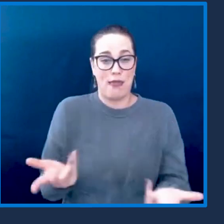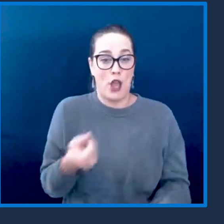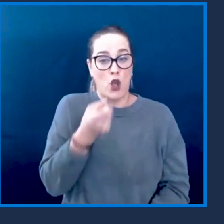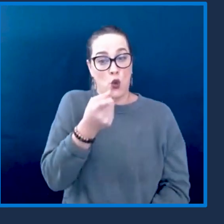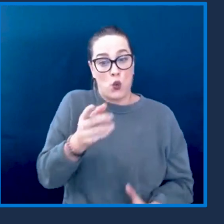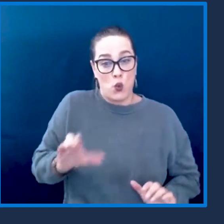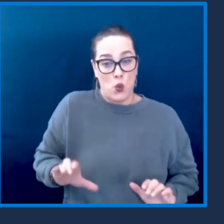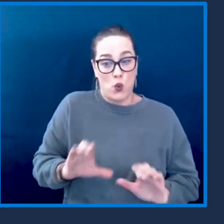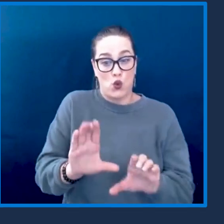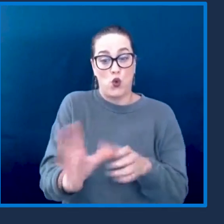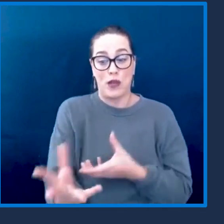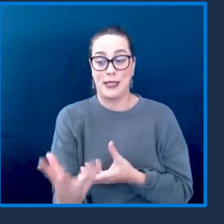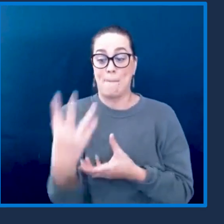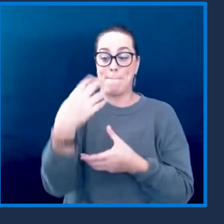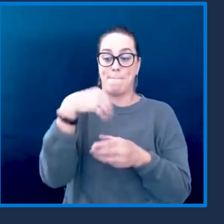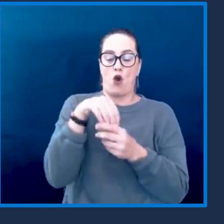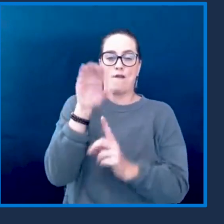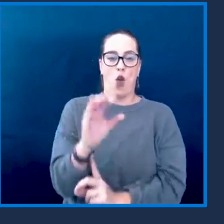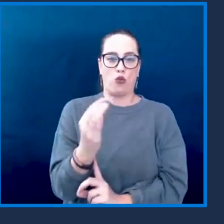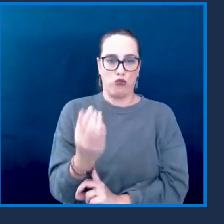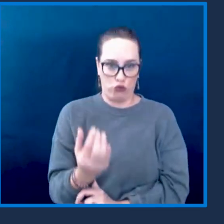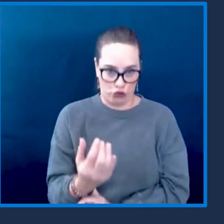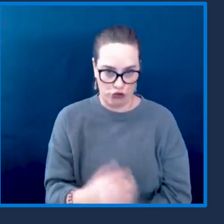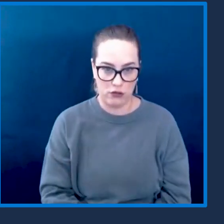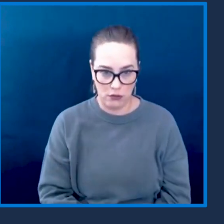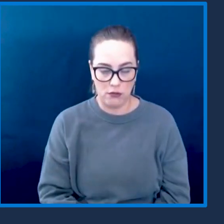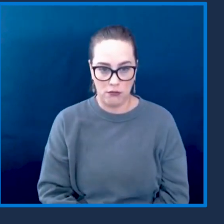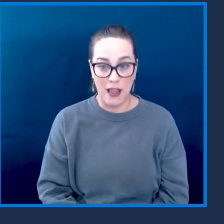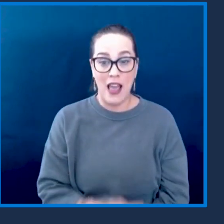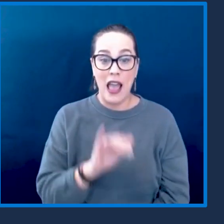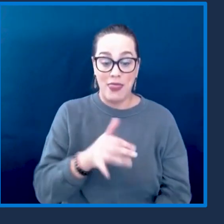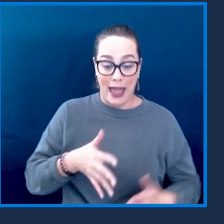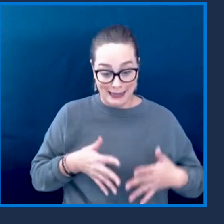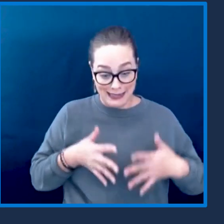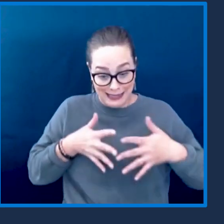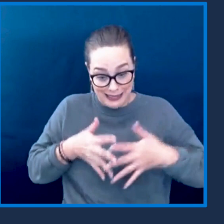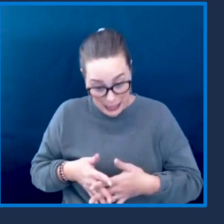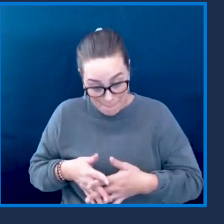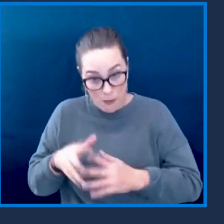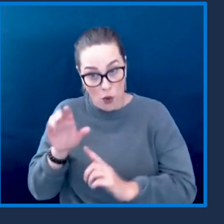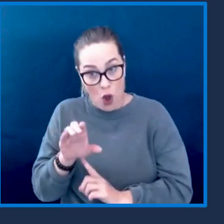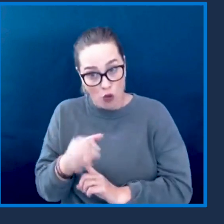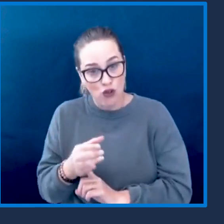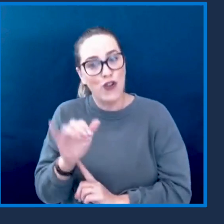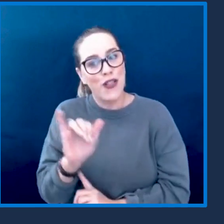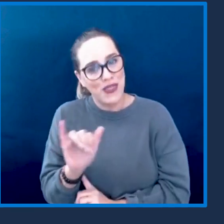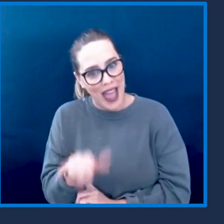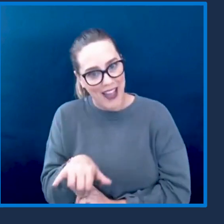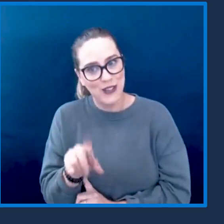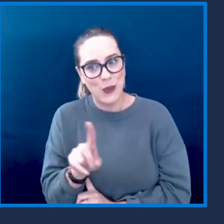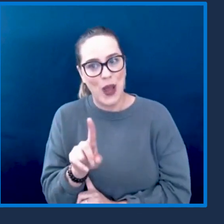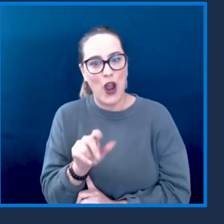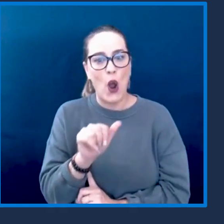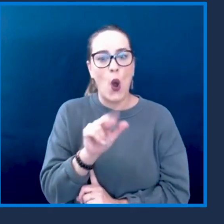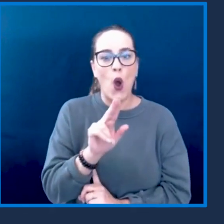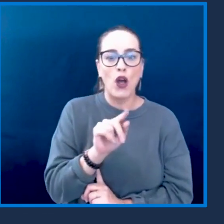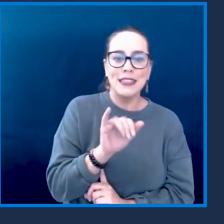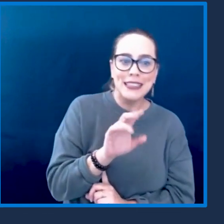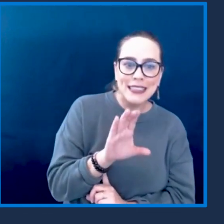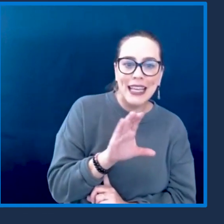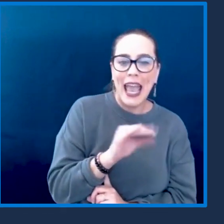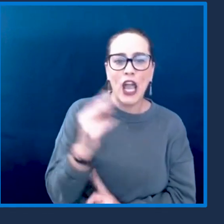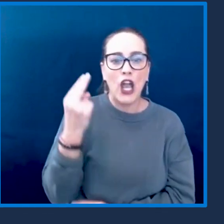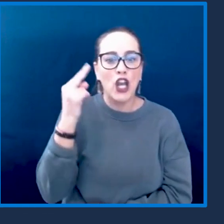do is part of the culture. And this deep culture is where autistic and neurodivergent people often get